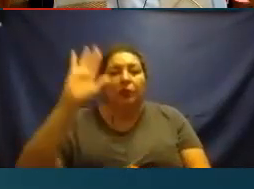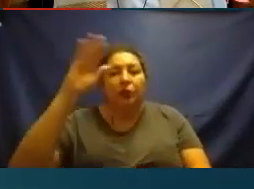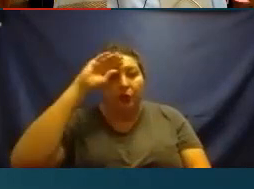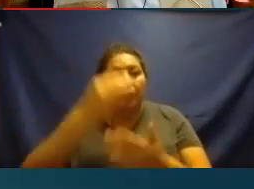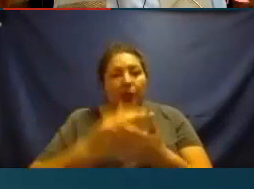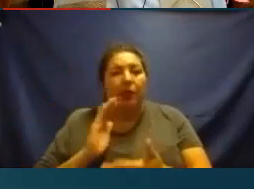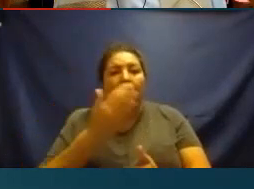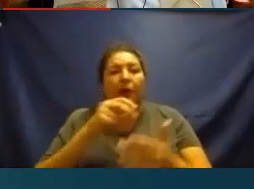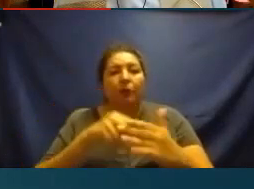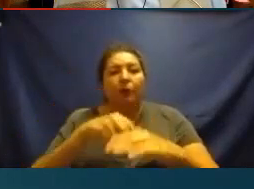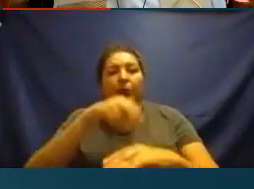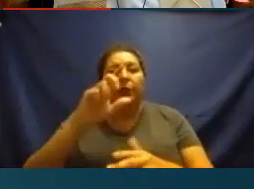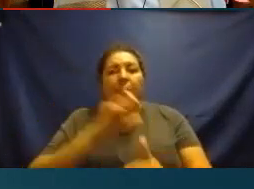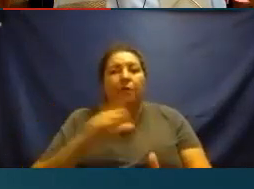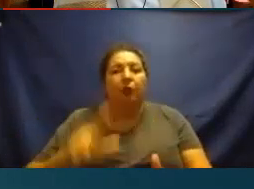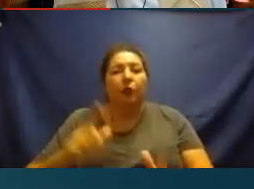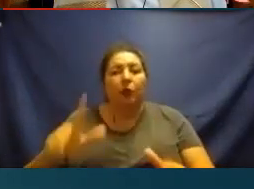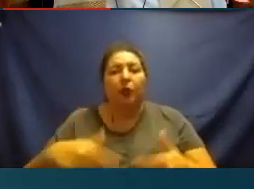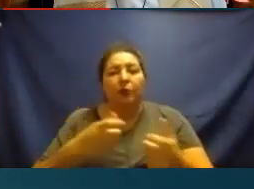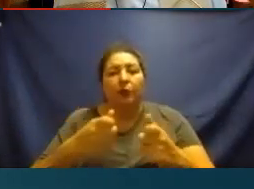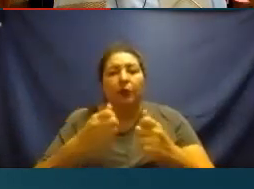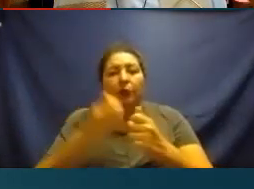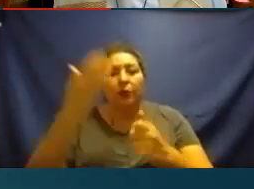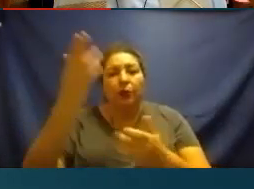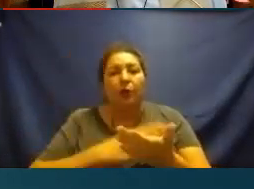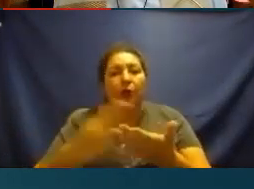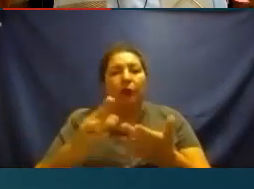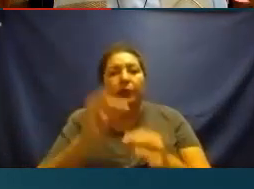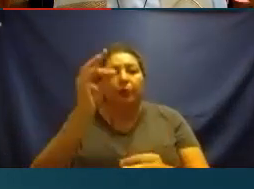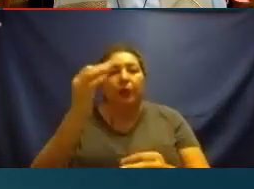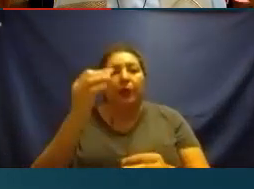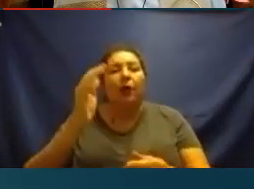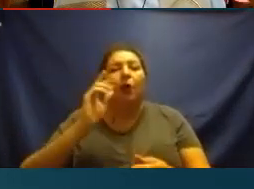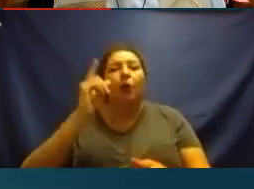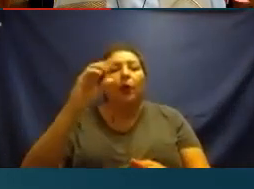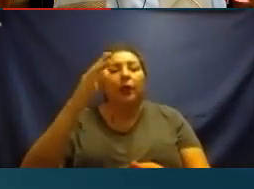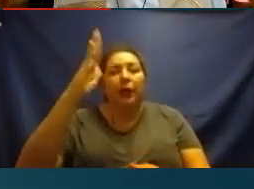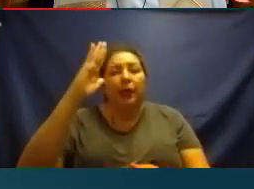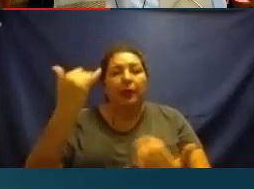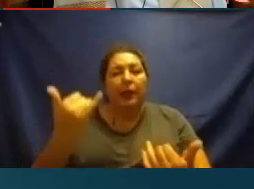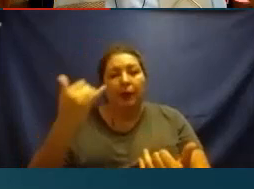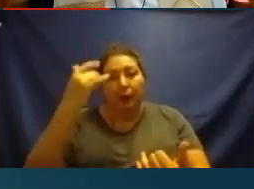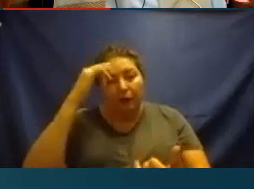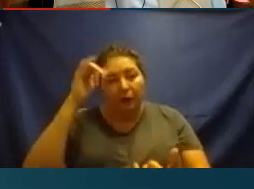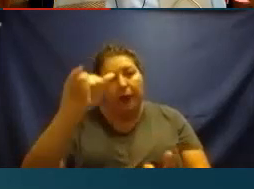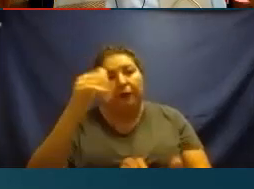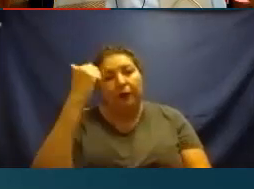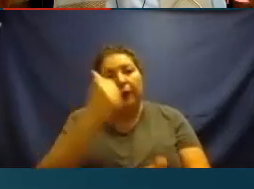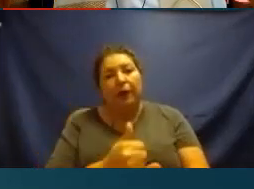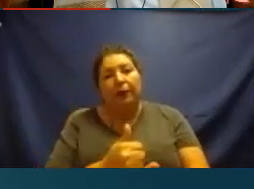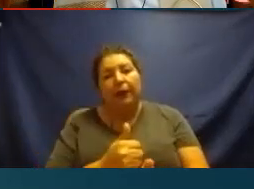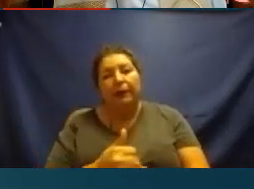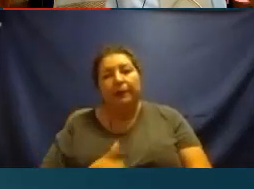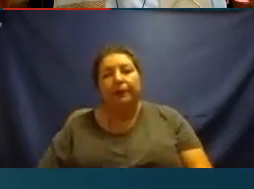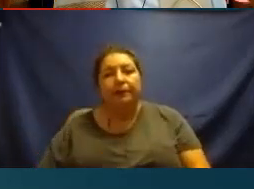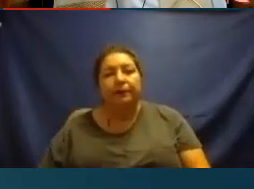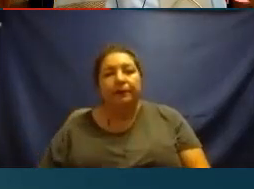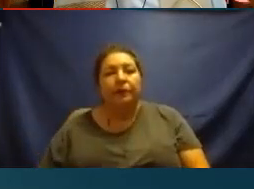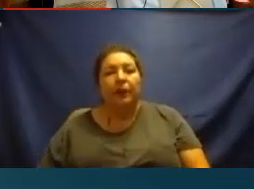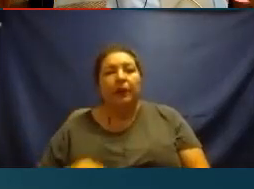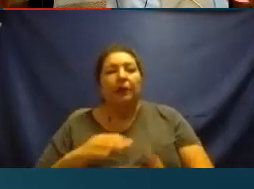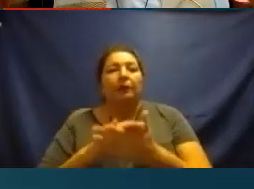resurrected Lord, who lives and reigns with you in the Holy Spirit, one God, now and forever. And God's people